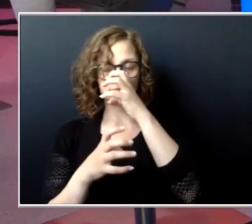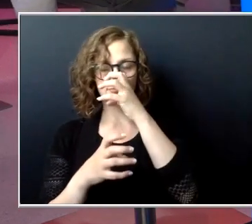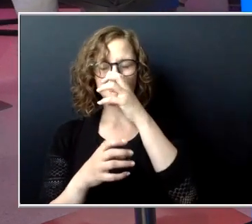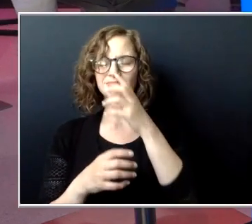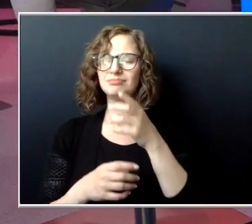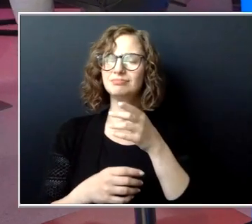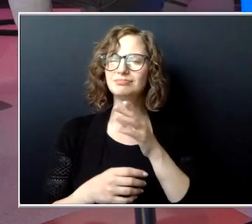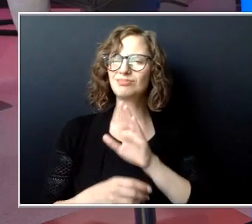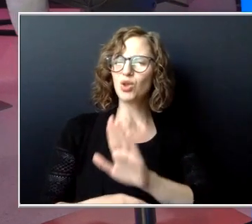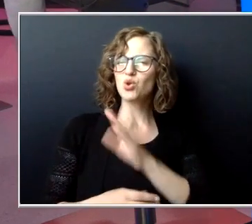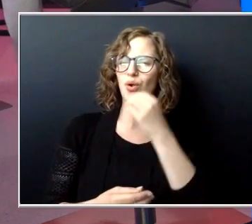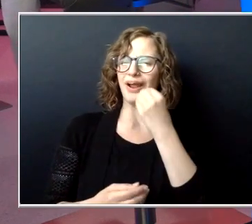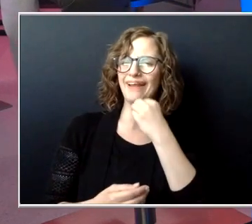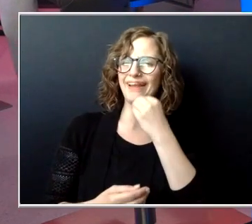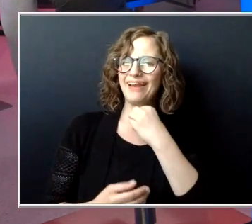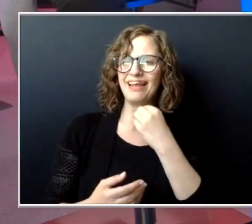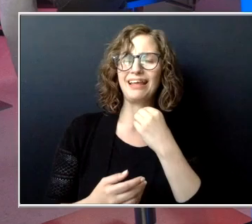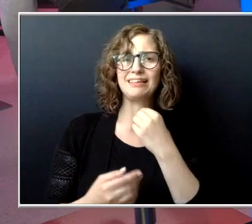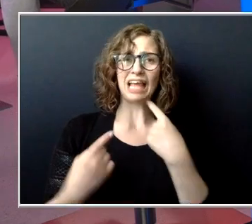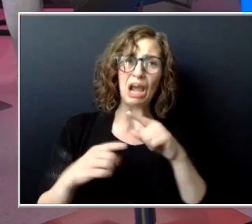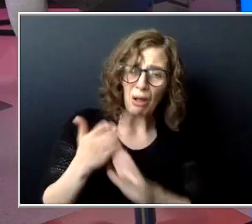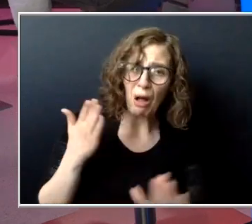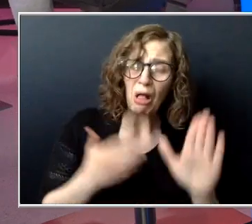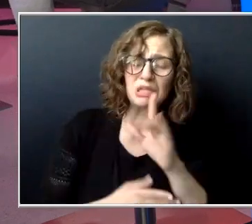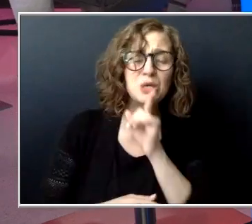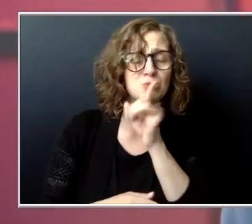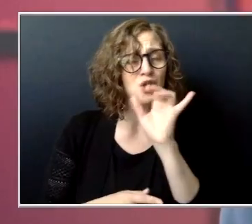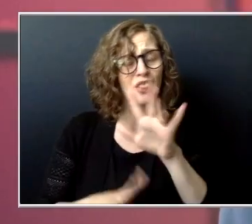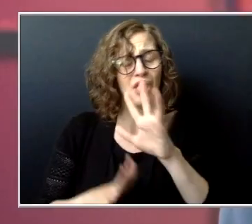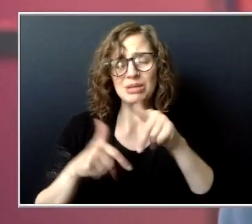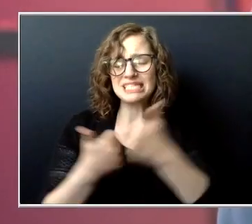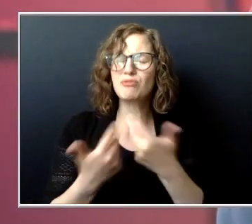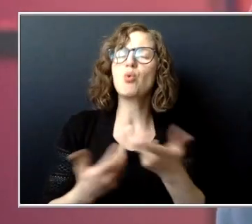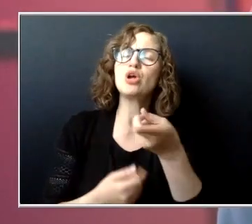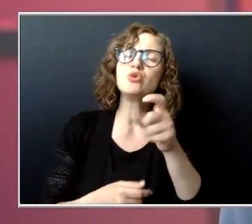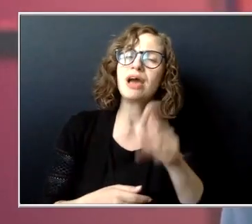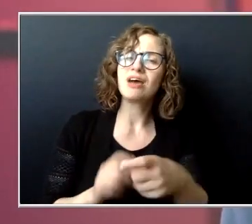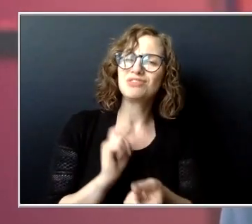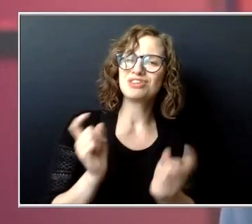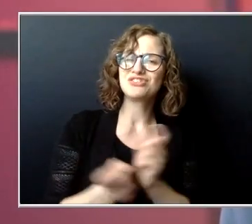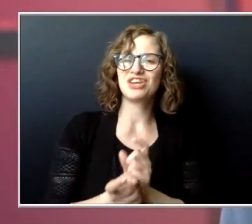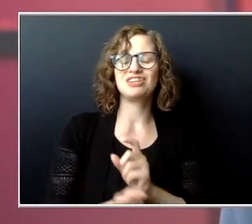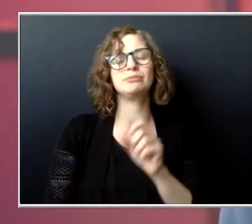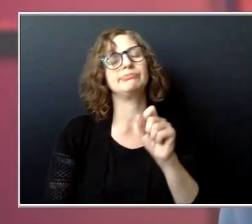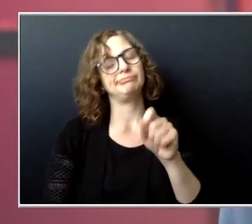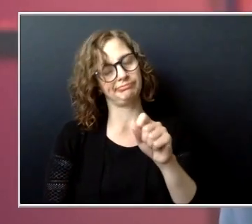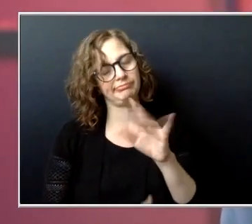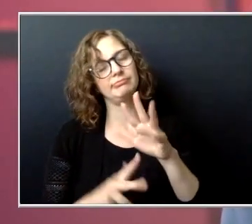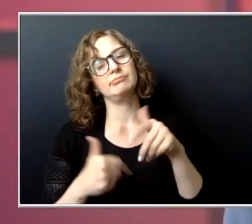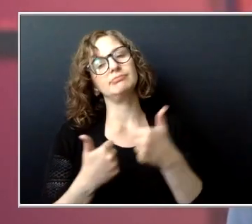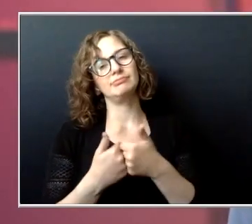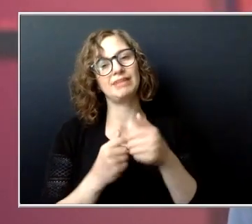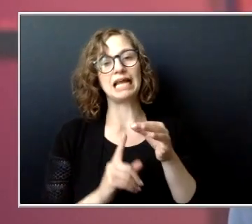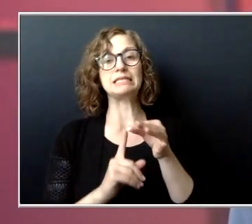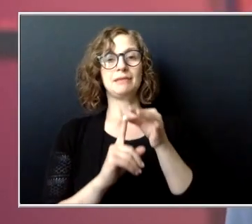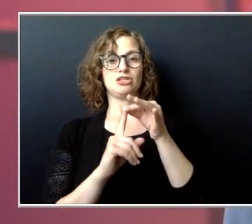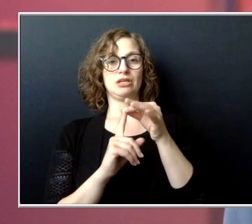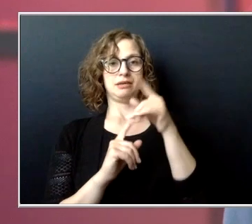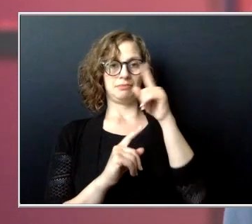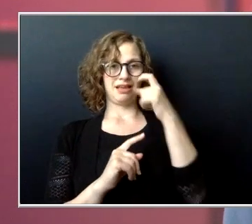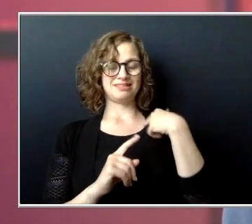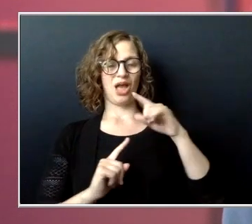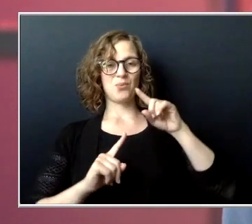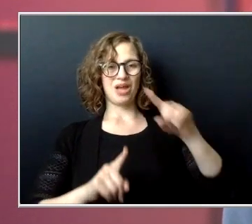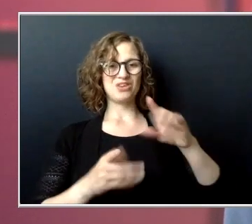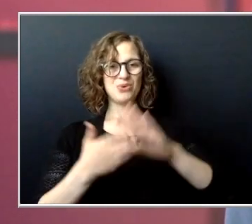eating in college would be very difficult. Yeah, it was definitely difficult in college, especially since I went to a college that only had